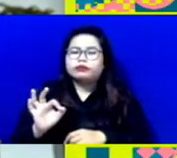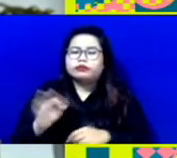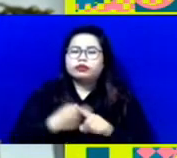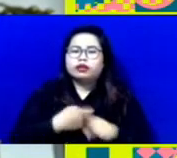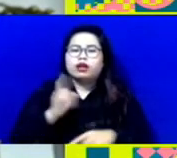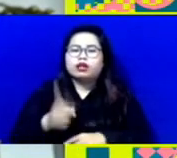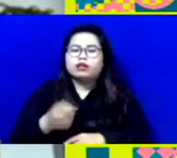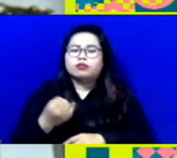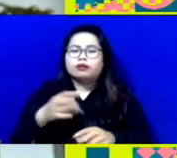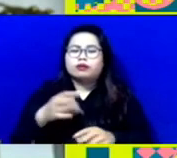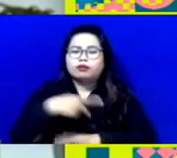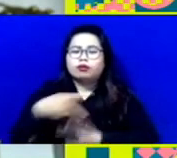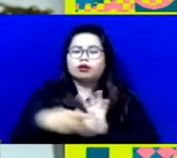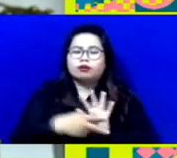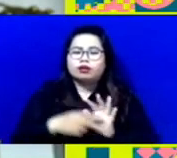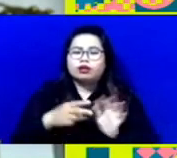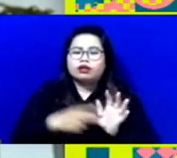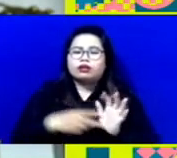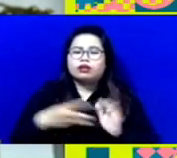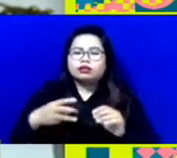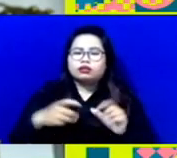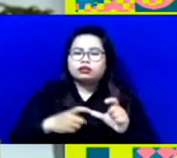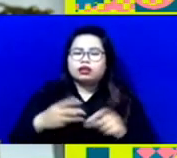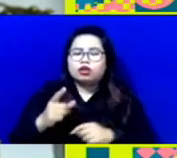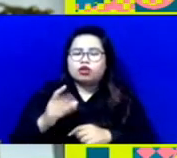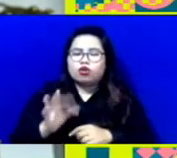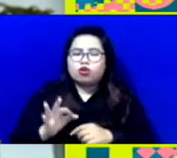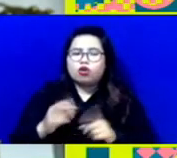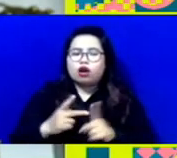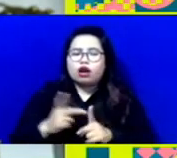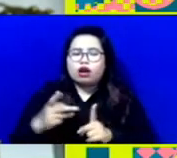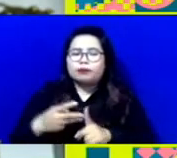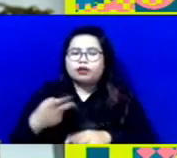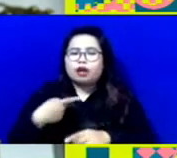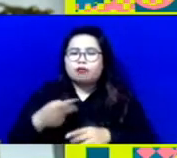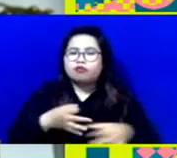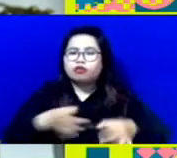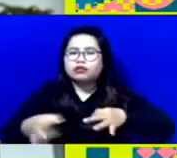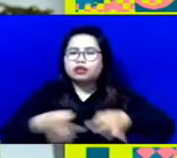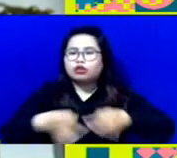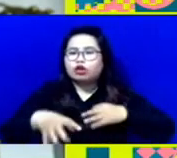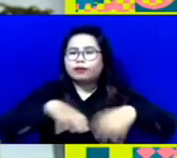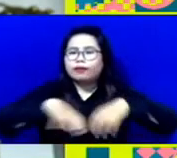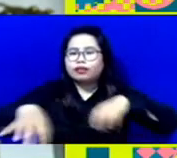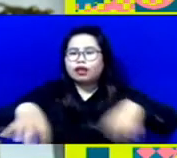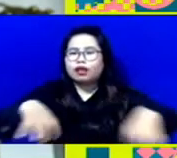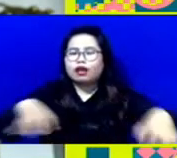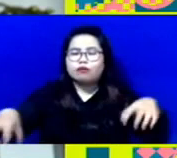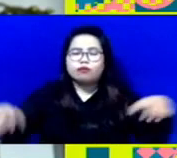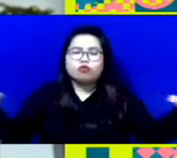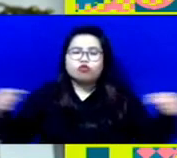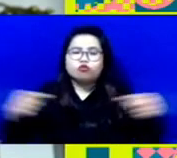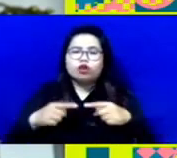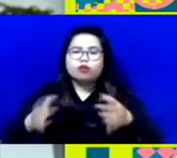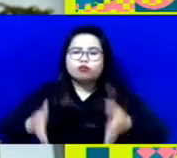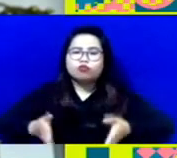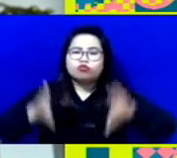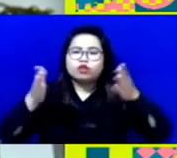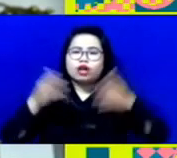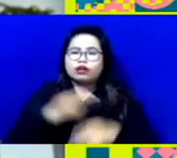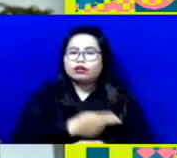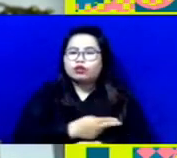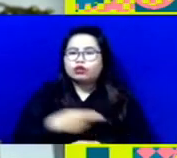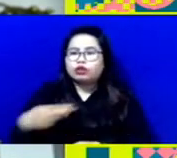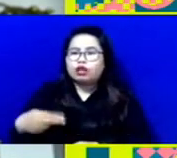networking facilitator, mapping and connecting companies in Indonesia to the right potential ecosystem partner, including financiers